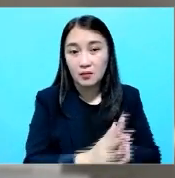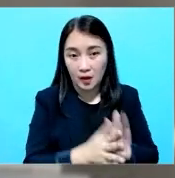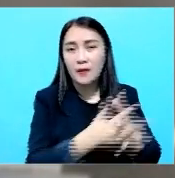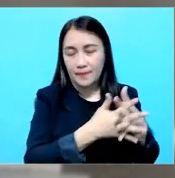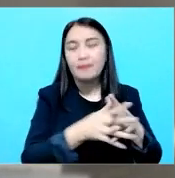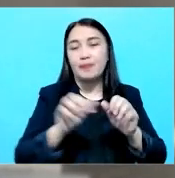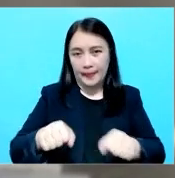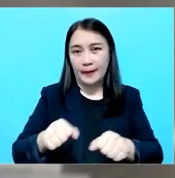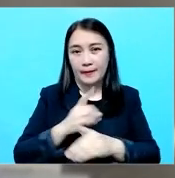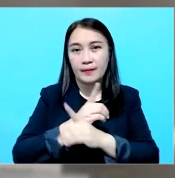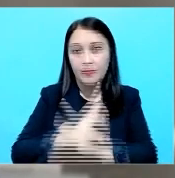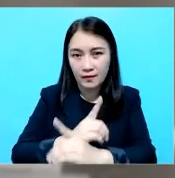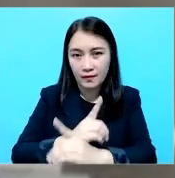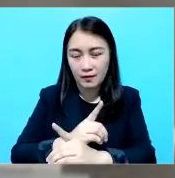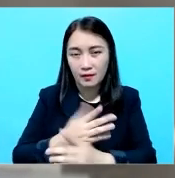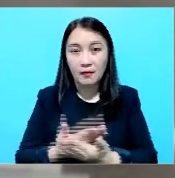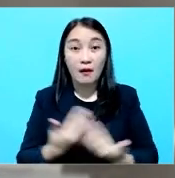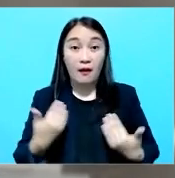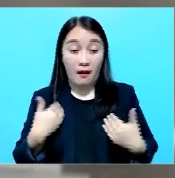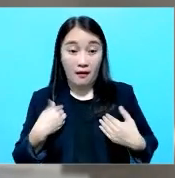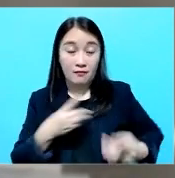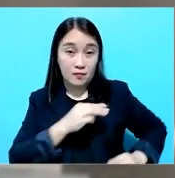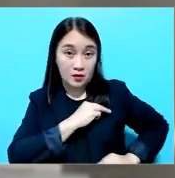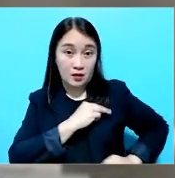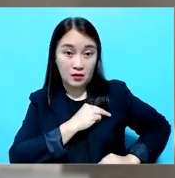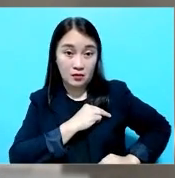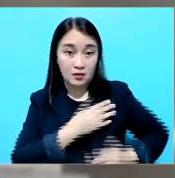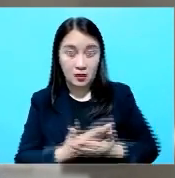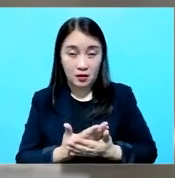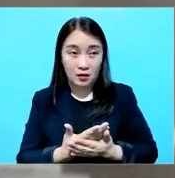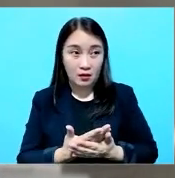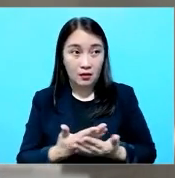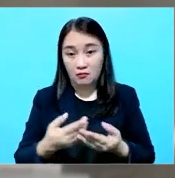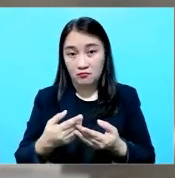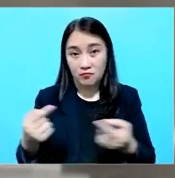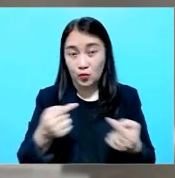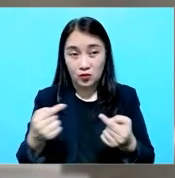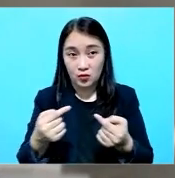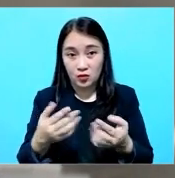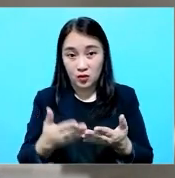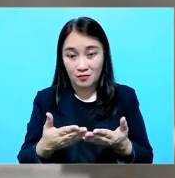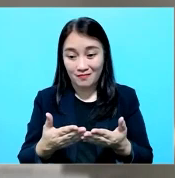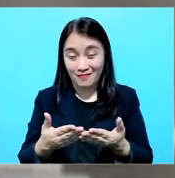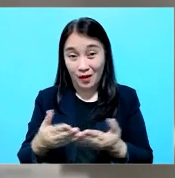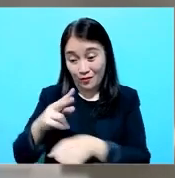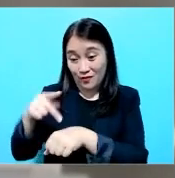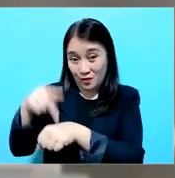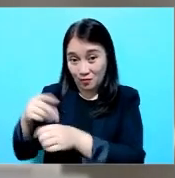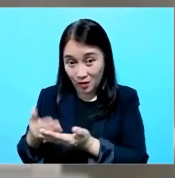If there is a military encounter with our Navy ship, halimbawa, inatake yung Navy ship natin, then the United